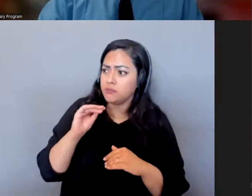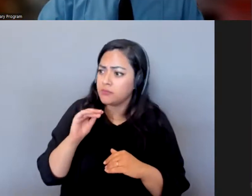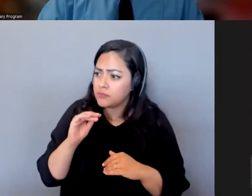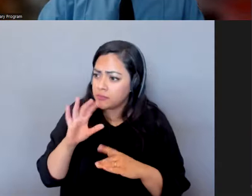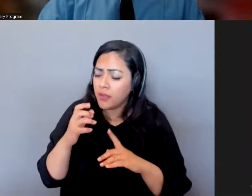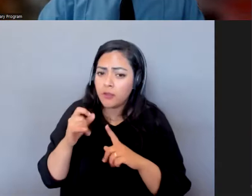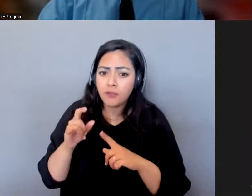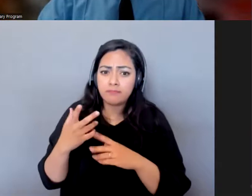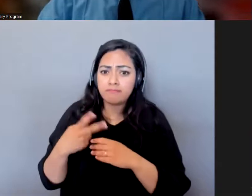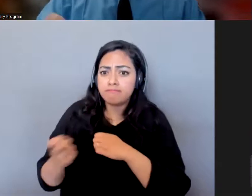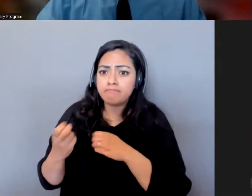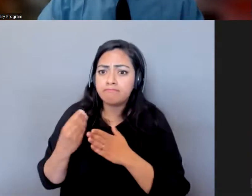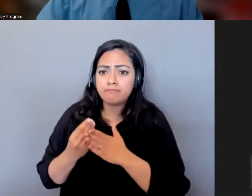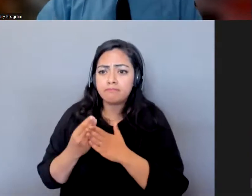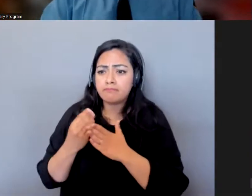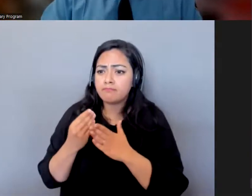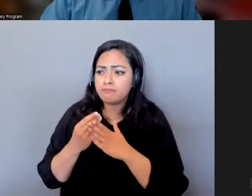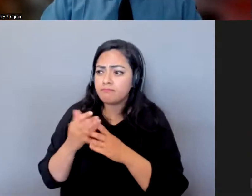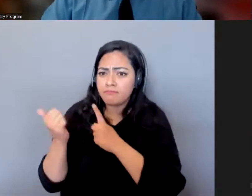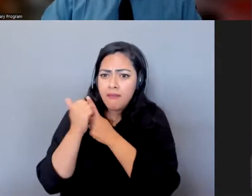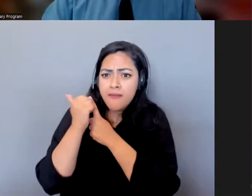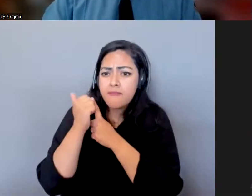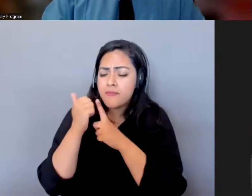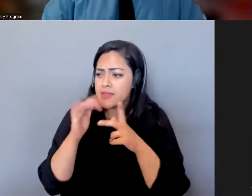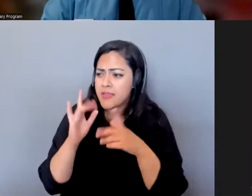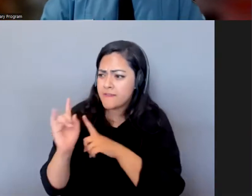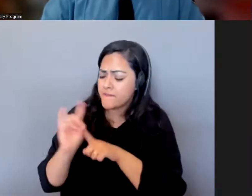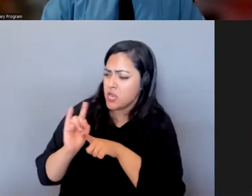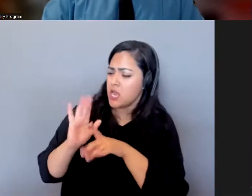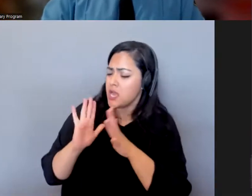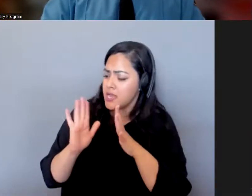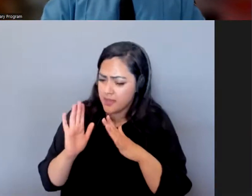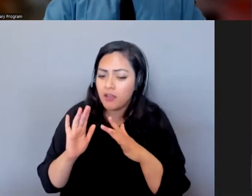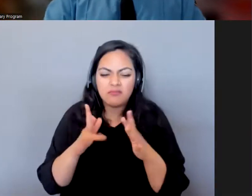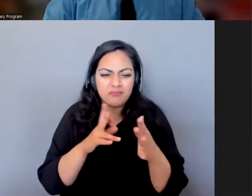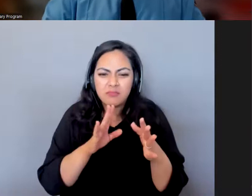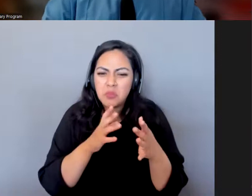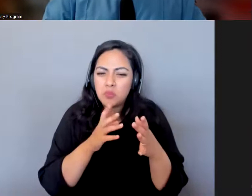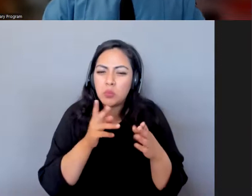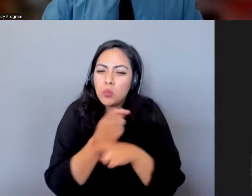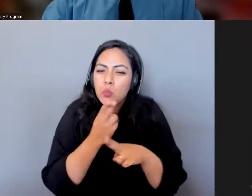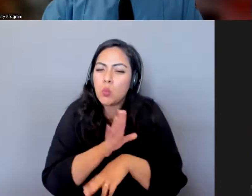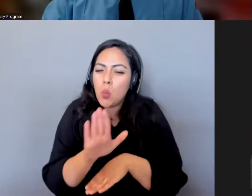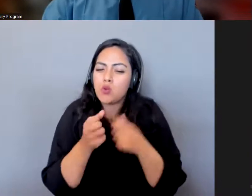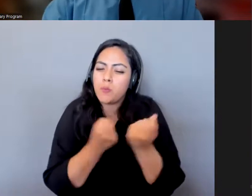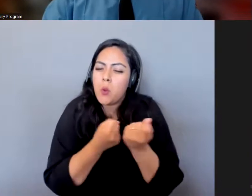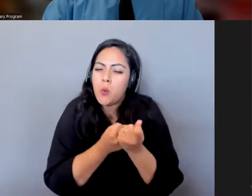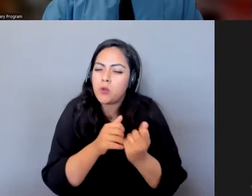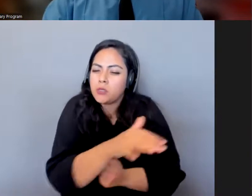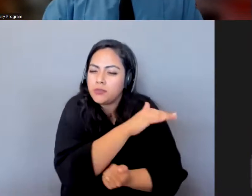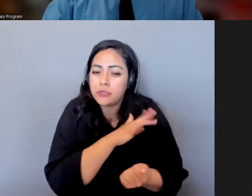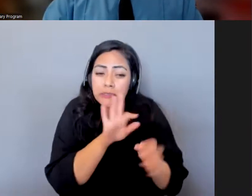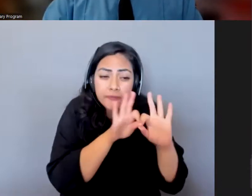Like have we'll call it your support system, which is typically your family members in a lot of cases. And